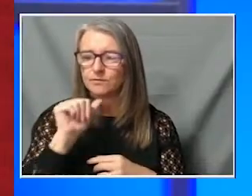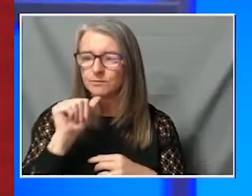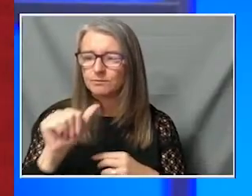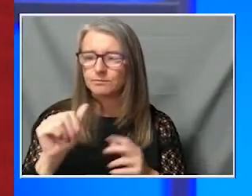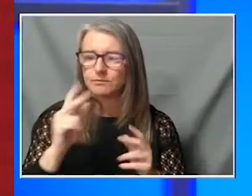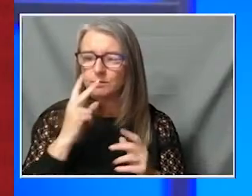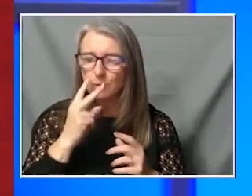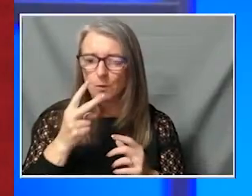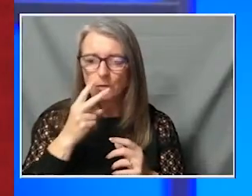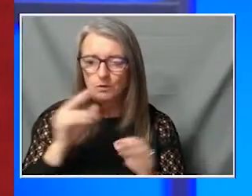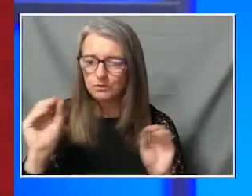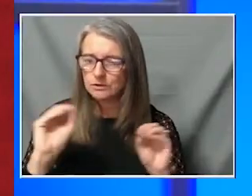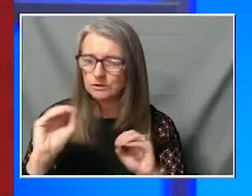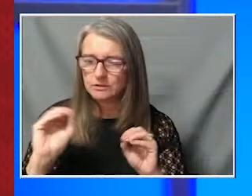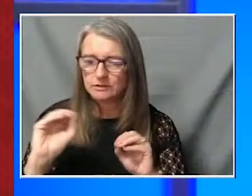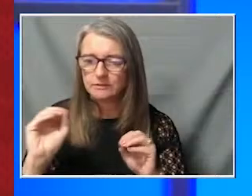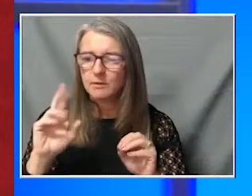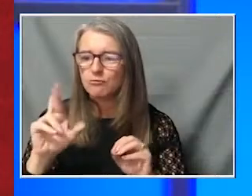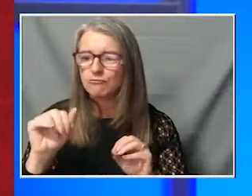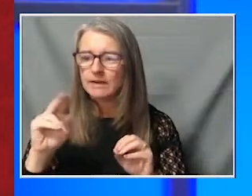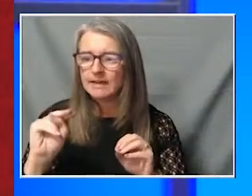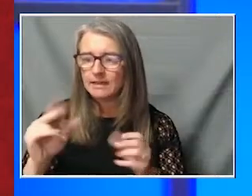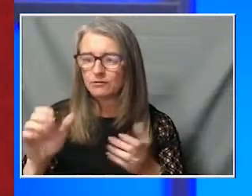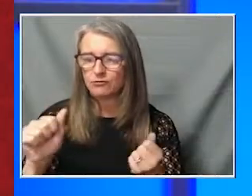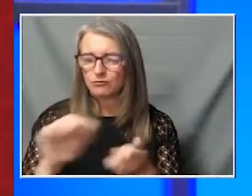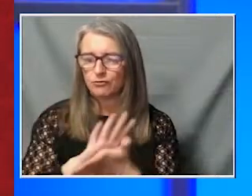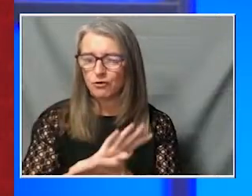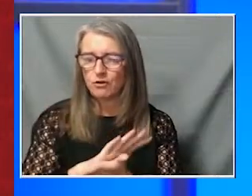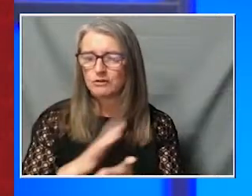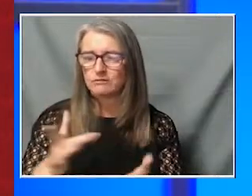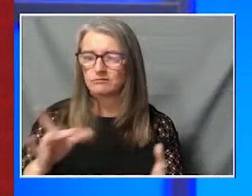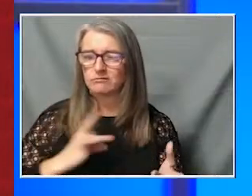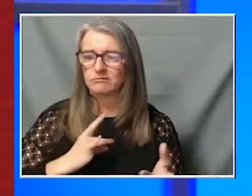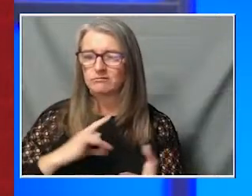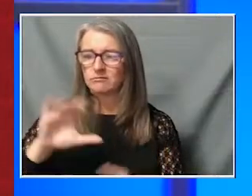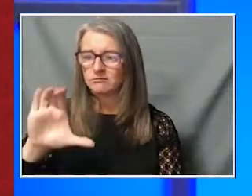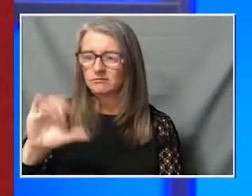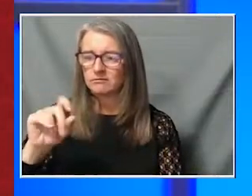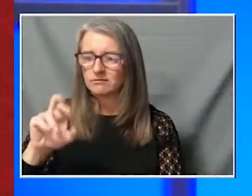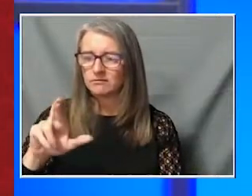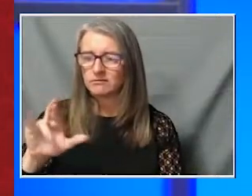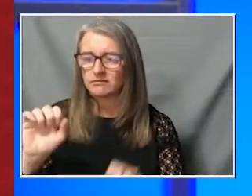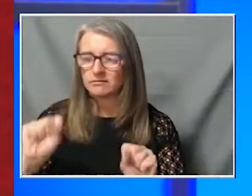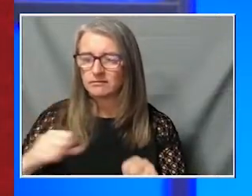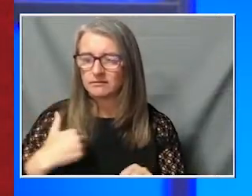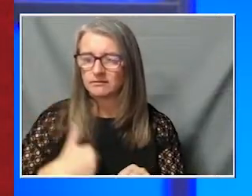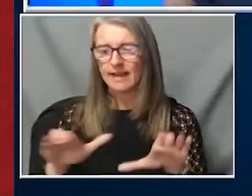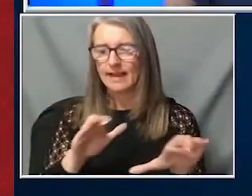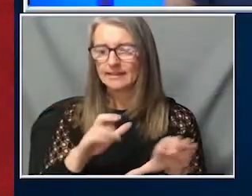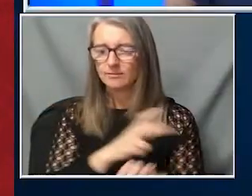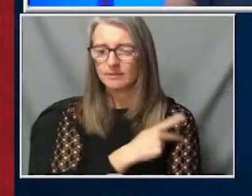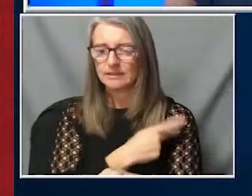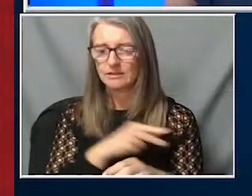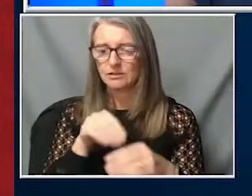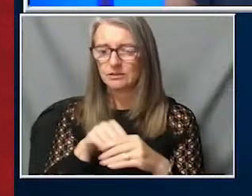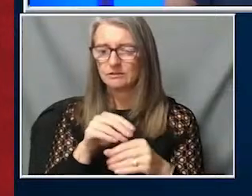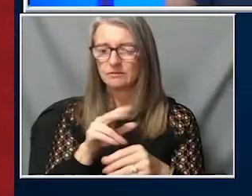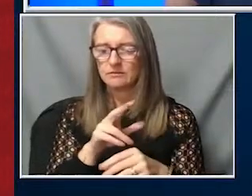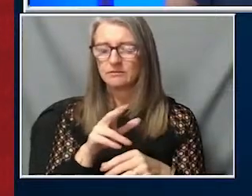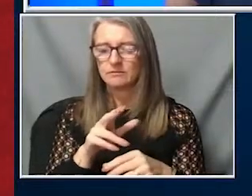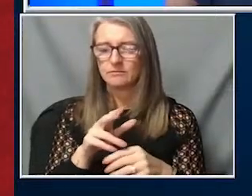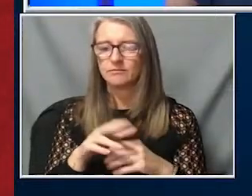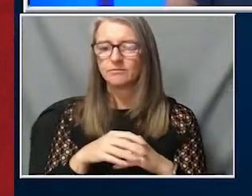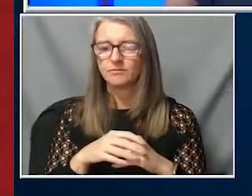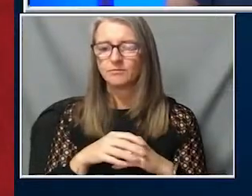to the National Cancer Institute, NCI. We're going to talk more about that with our lung experts here in just a second. Recent recall of